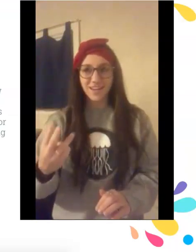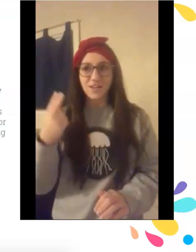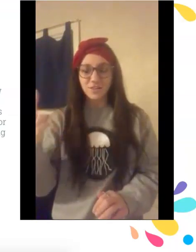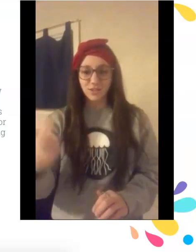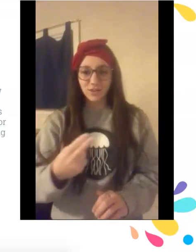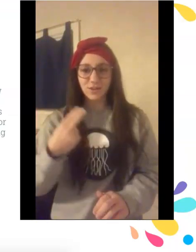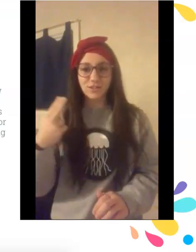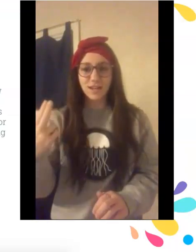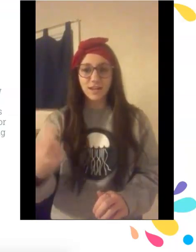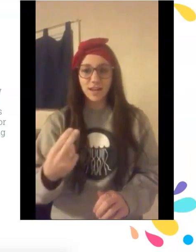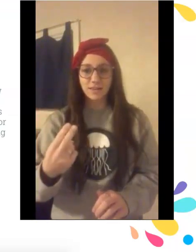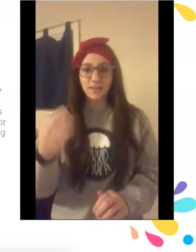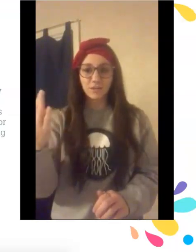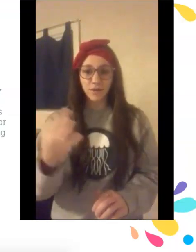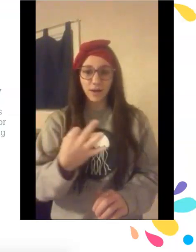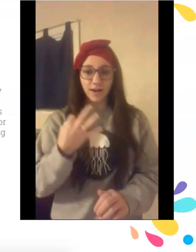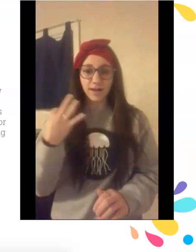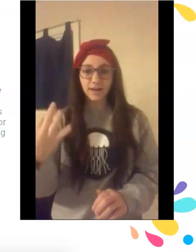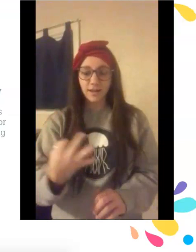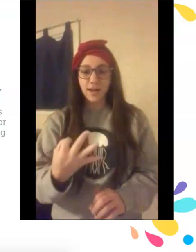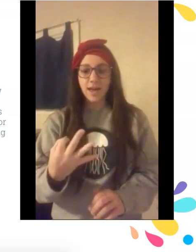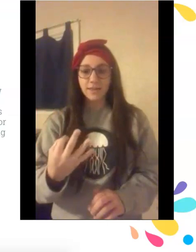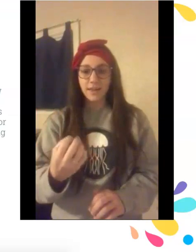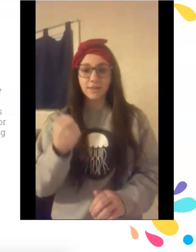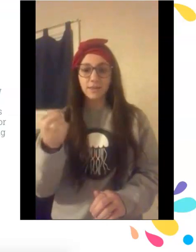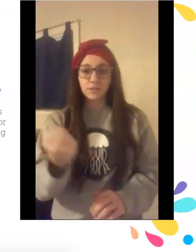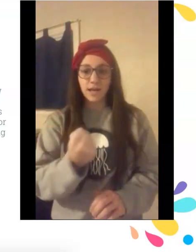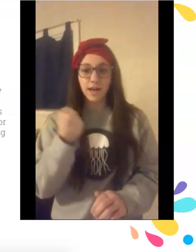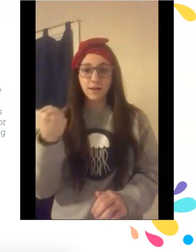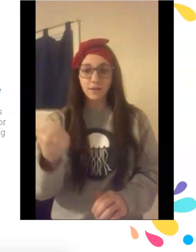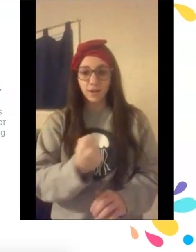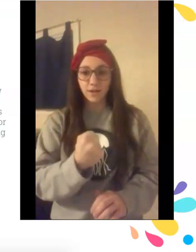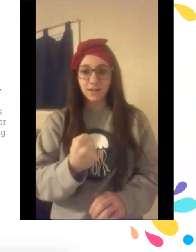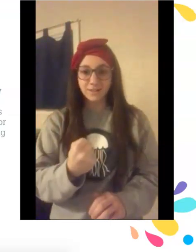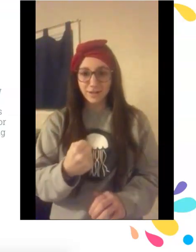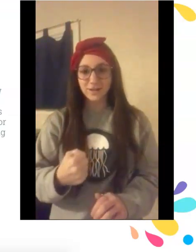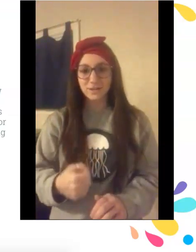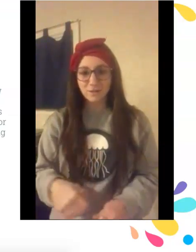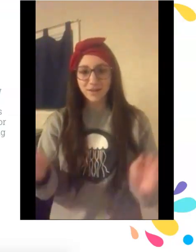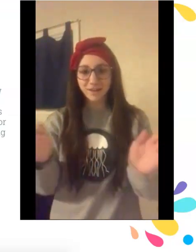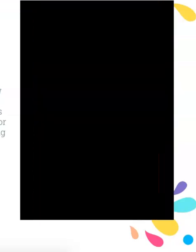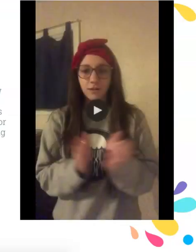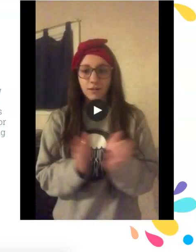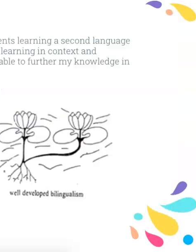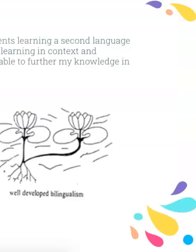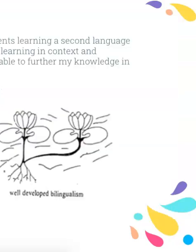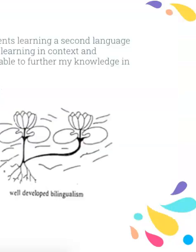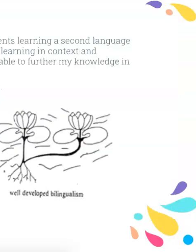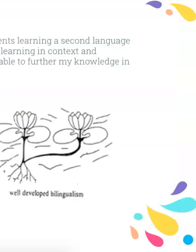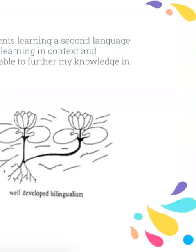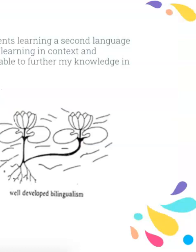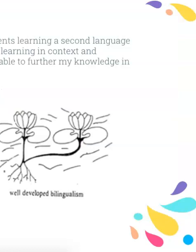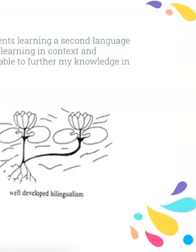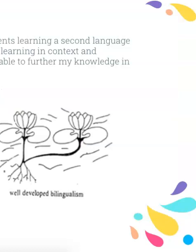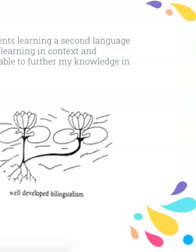Wednesday, there's Thursday and there's Friday, and then there's Saturday, days of the week. Another